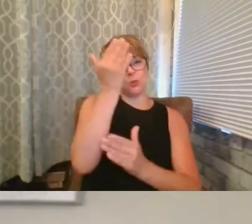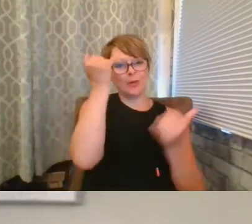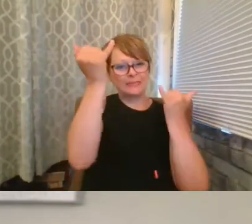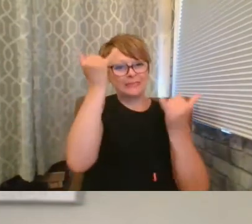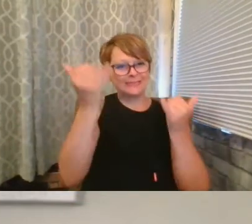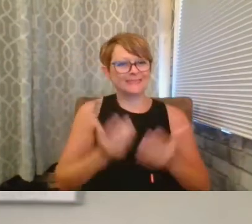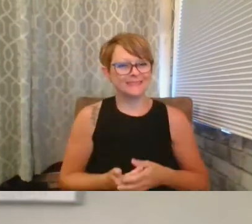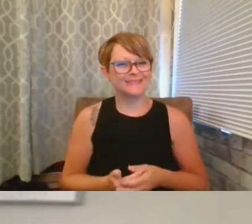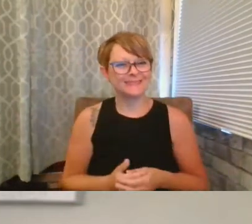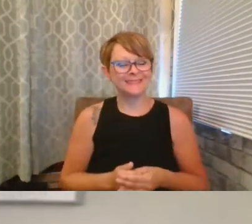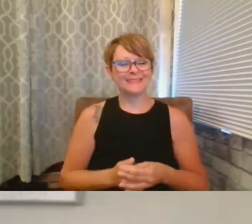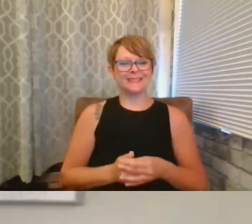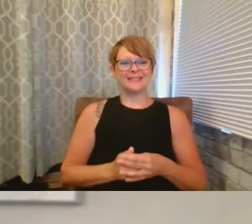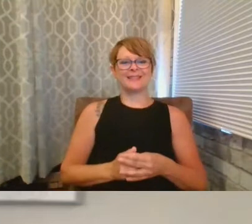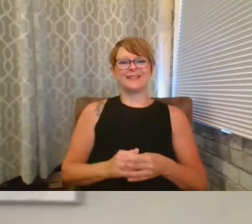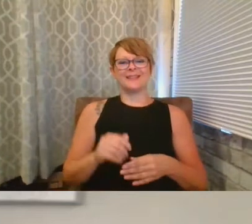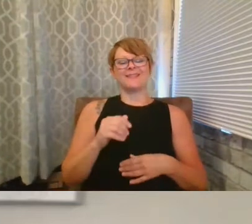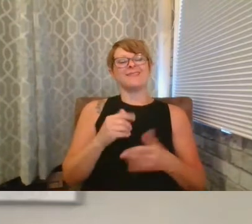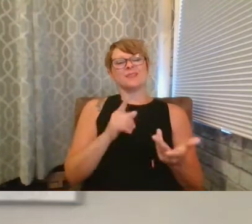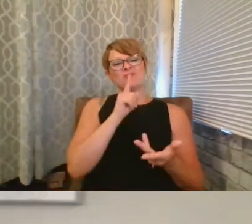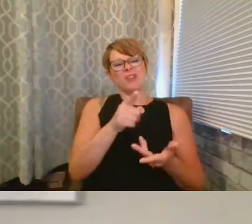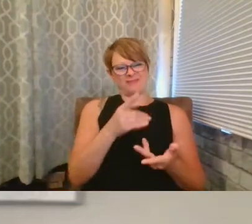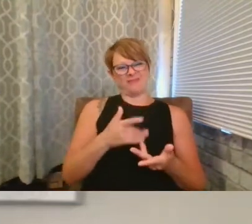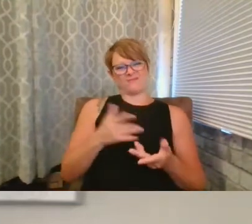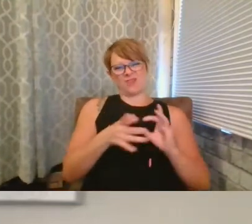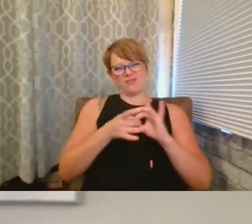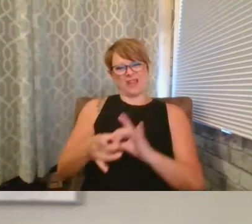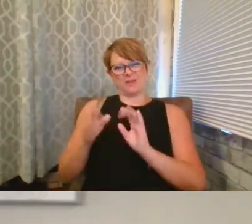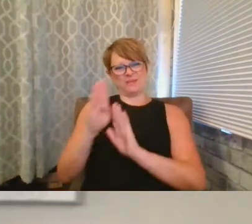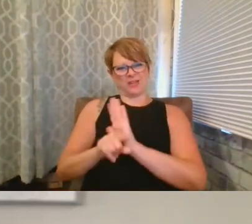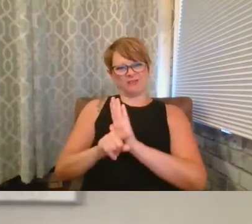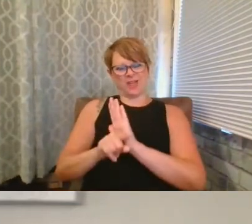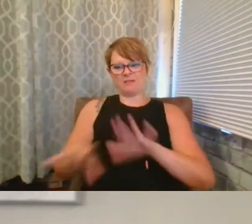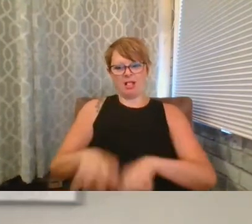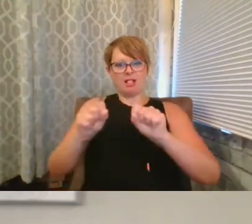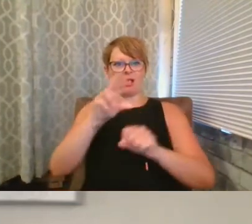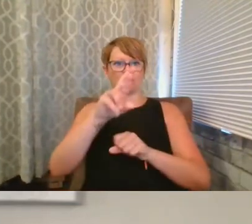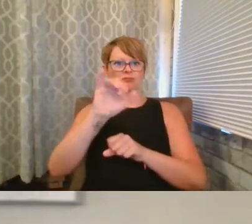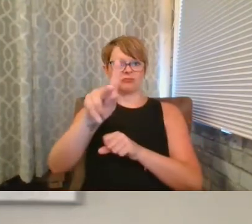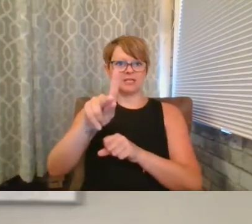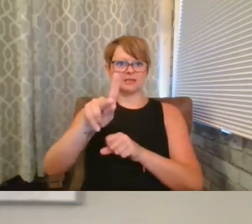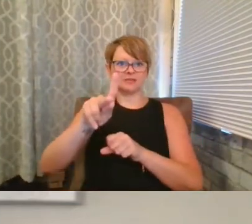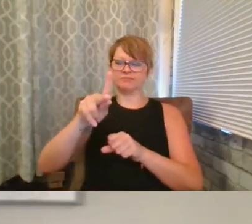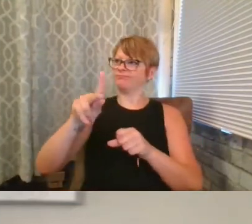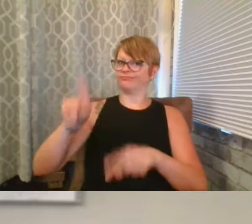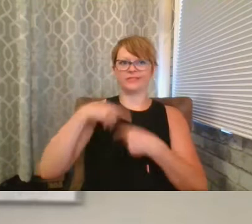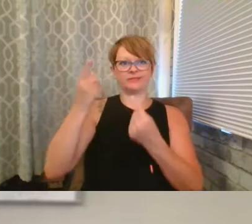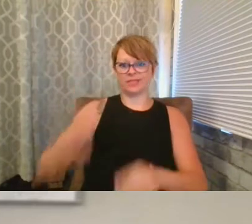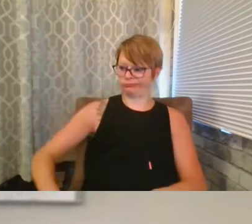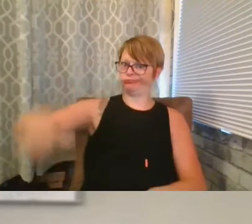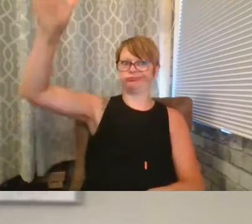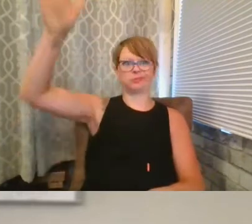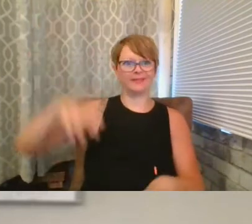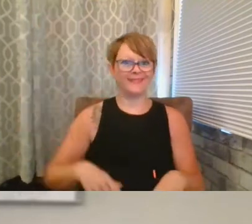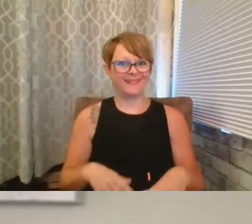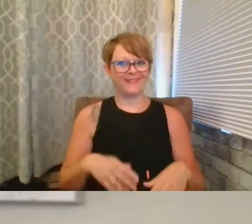do with, our background and that we've taken risks and, we're not afraid to take another risk if we see it as a